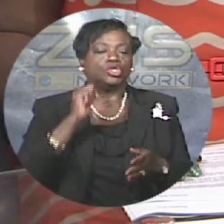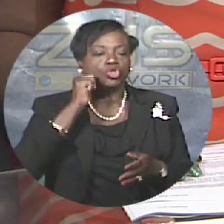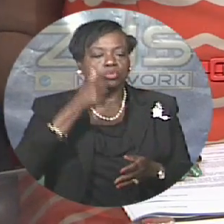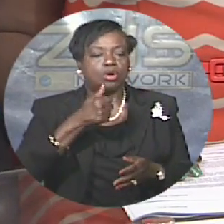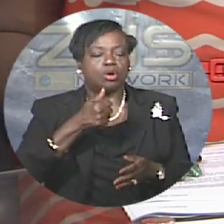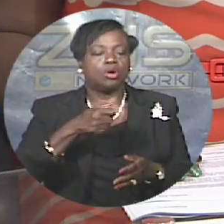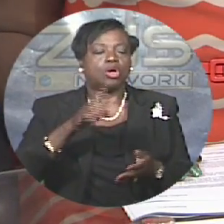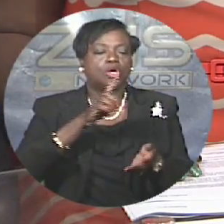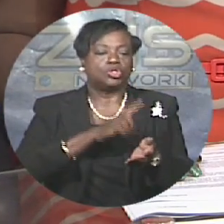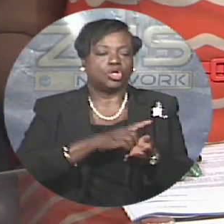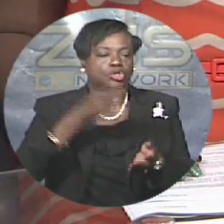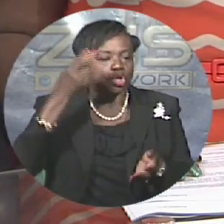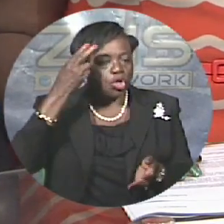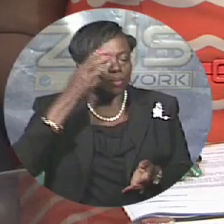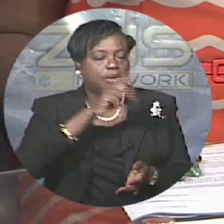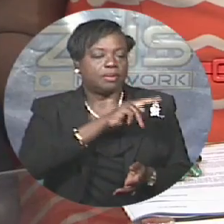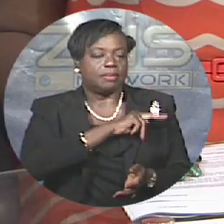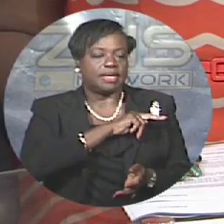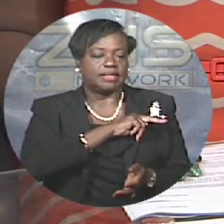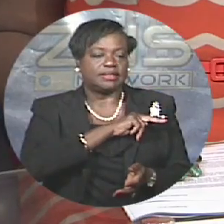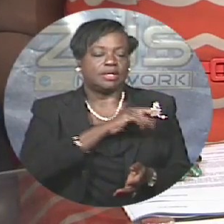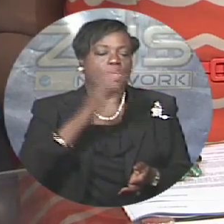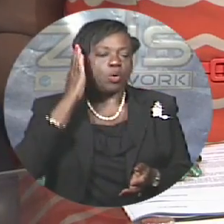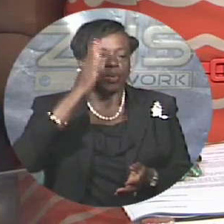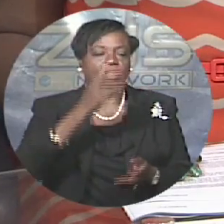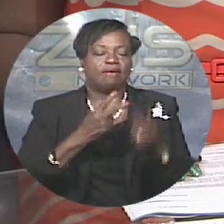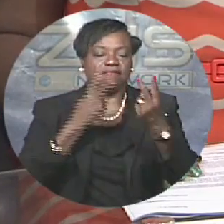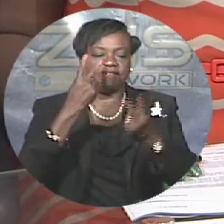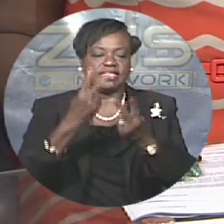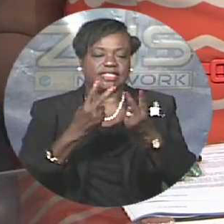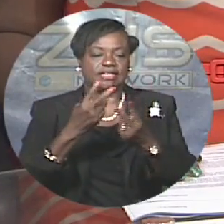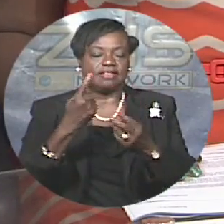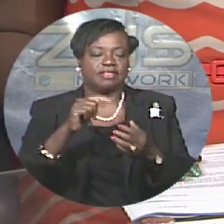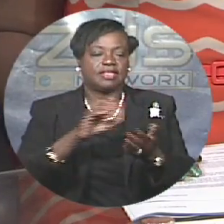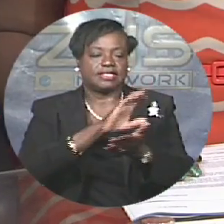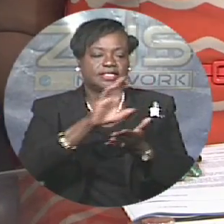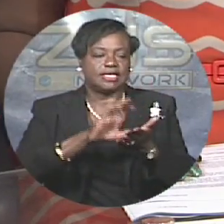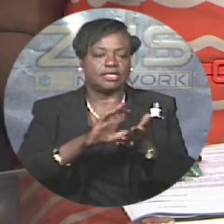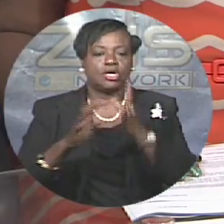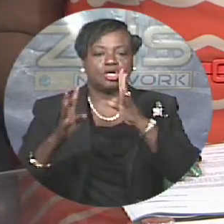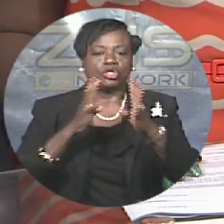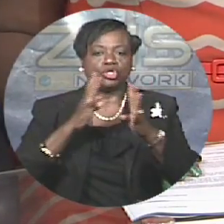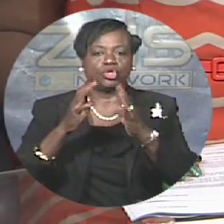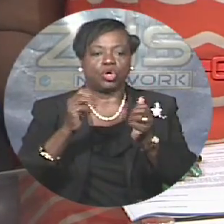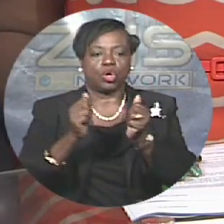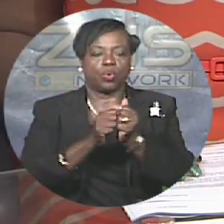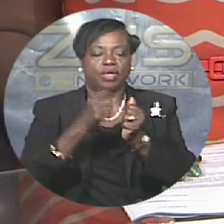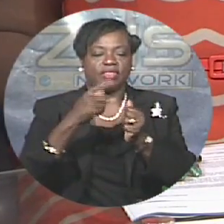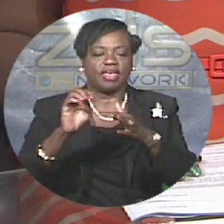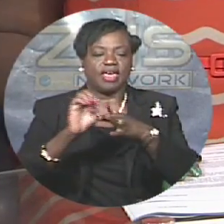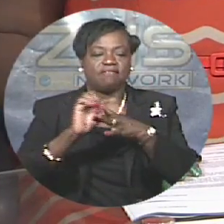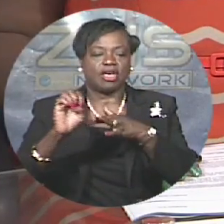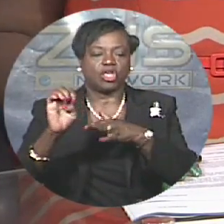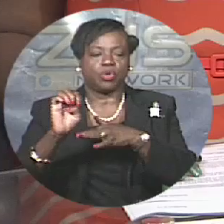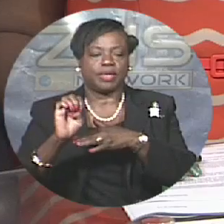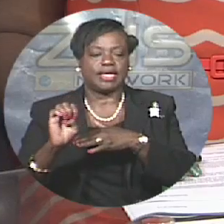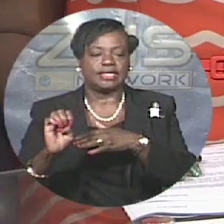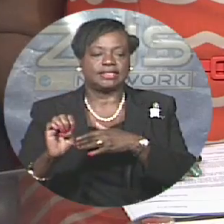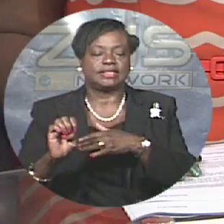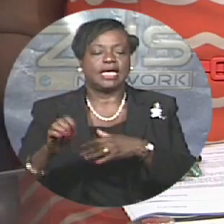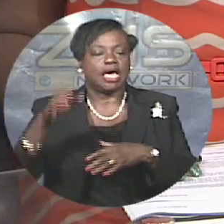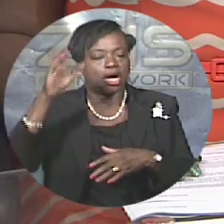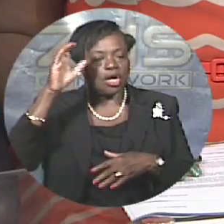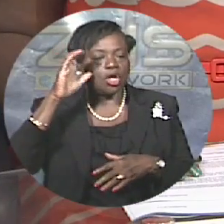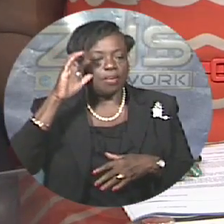Hubert Minnis and his cabinet will visit that shelter and speak with evacuees before addressing the media at his office. But earlier today, Cleopatra